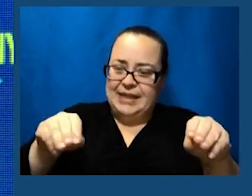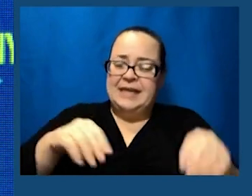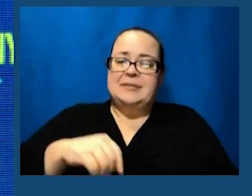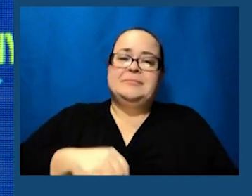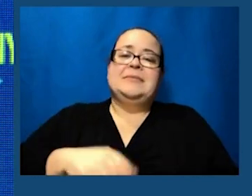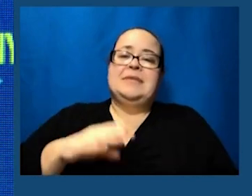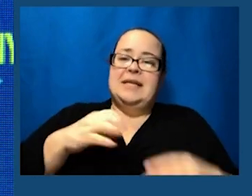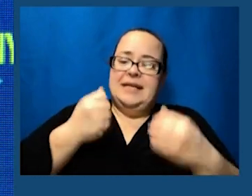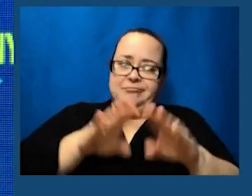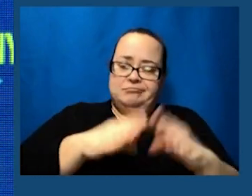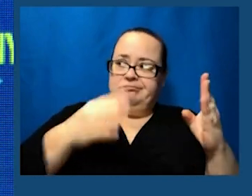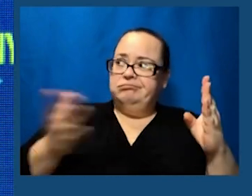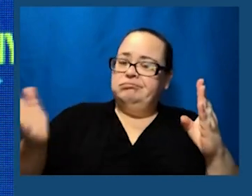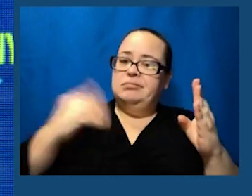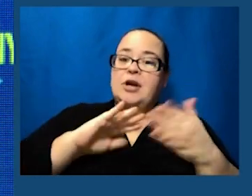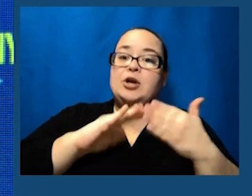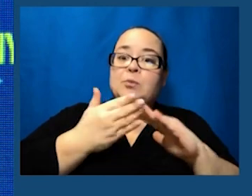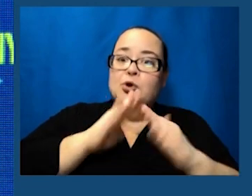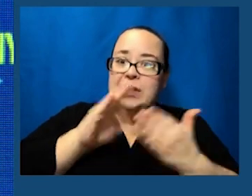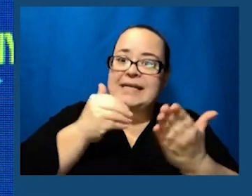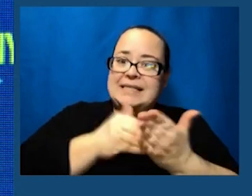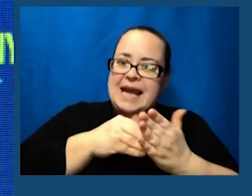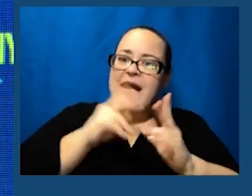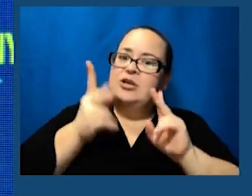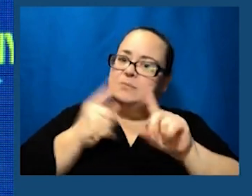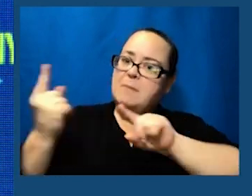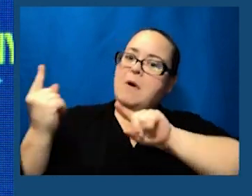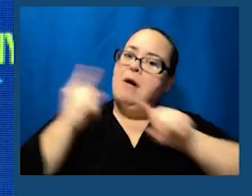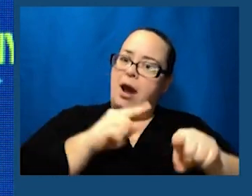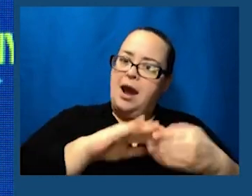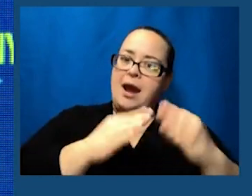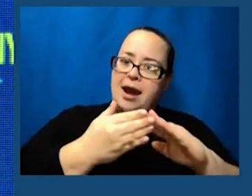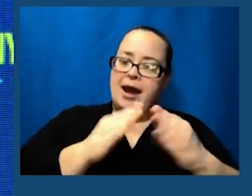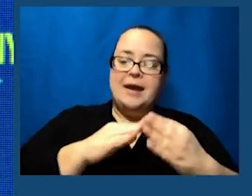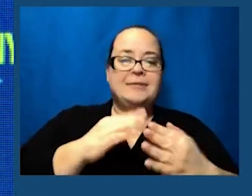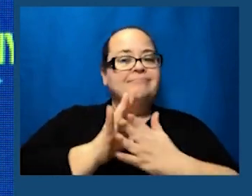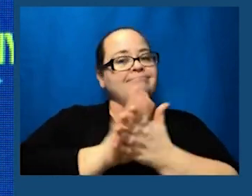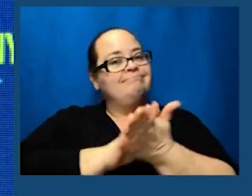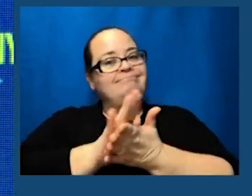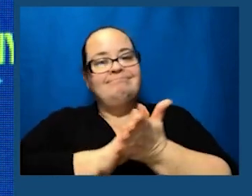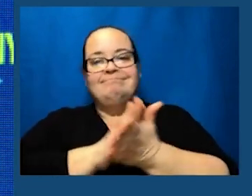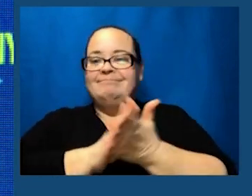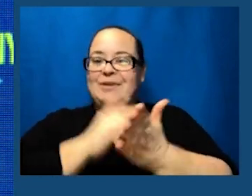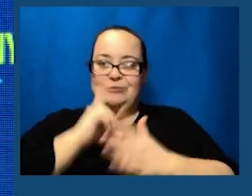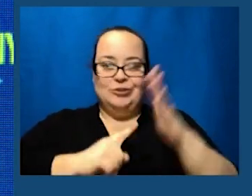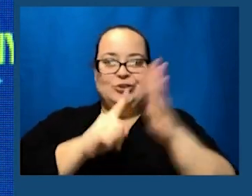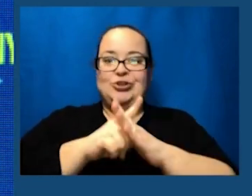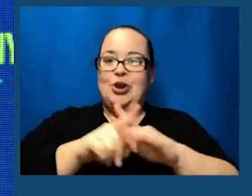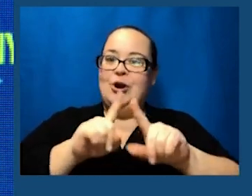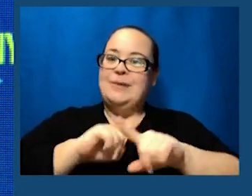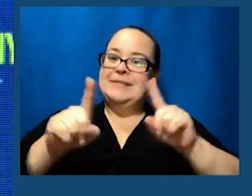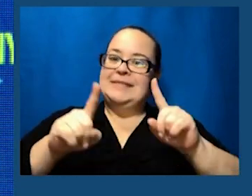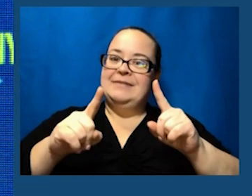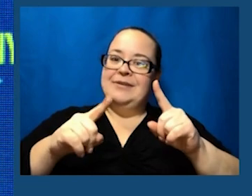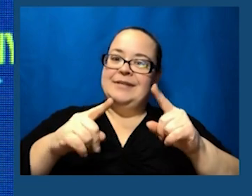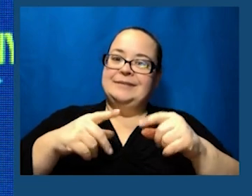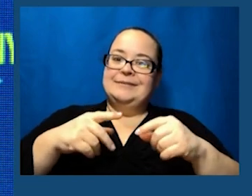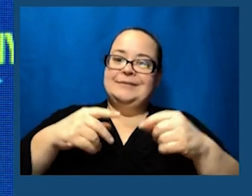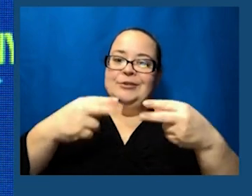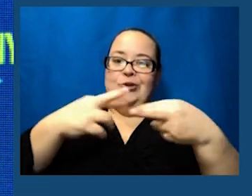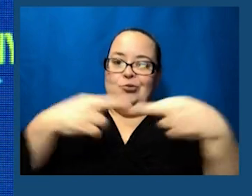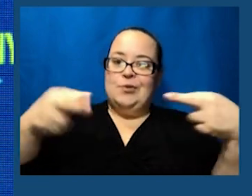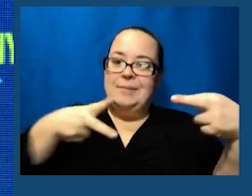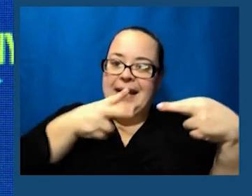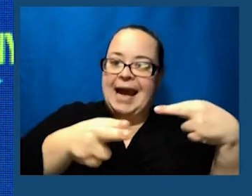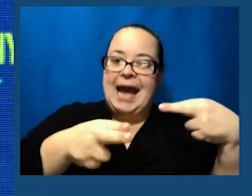community centers. So I want to congratulate all of you, and I cannot wait to start showing up for all these groundbreakings and ribbon cuttings, but that's not all. Congratulations